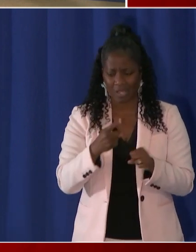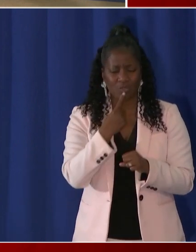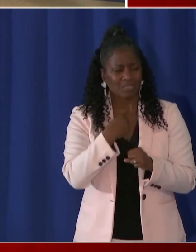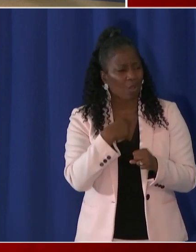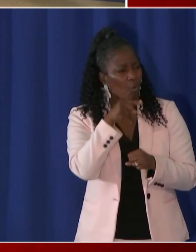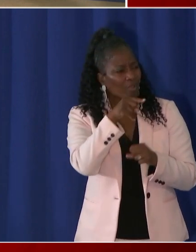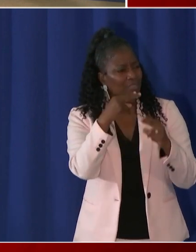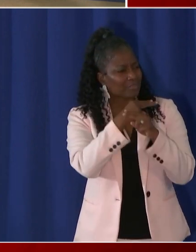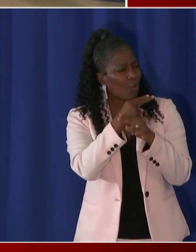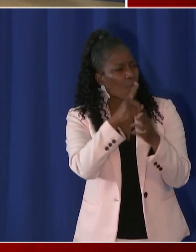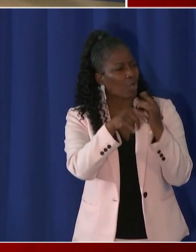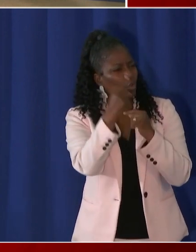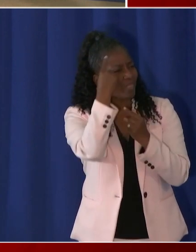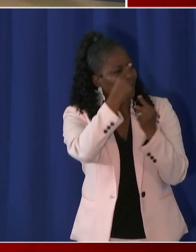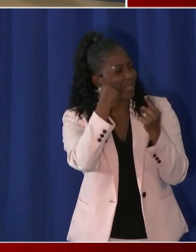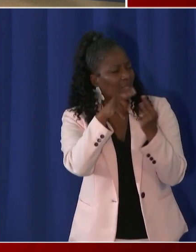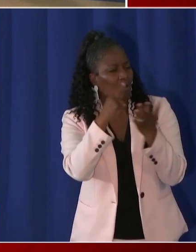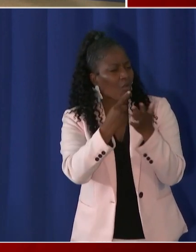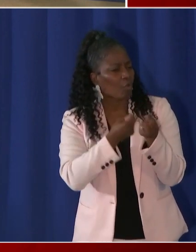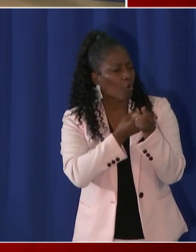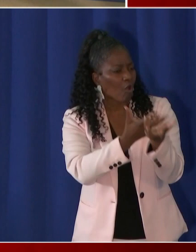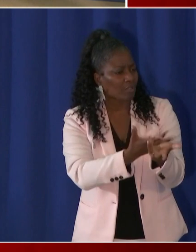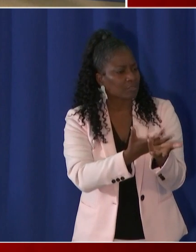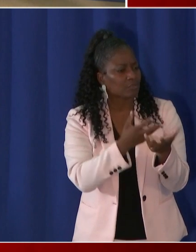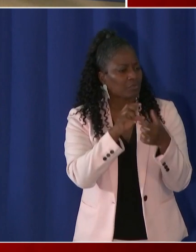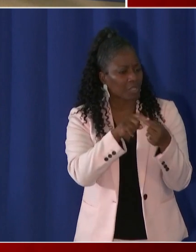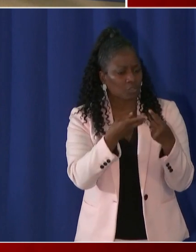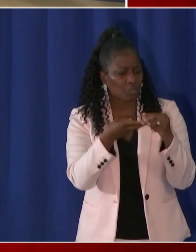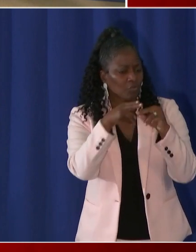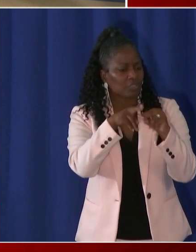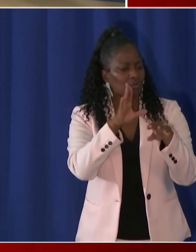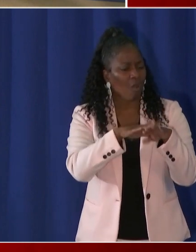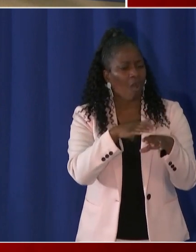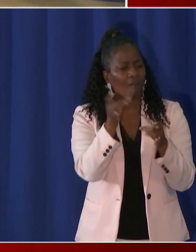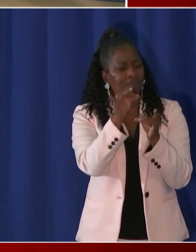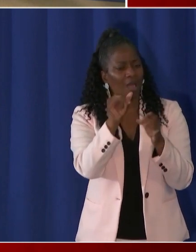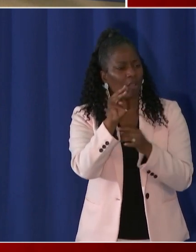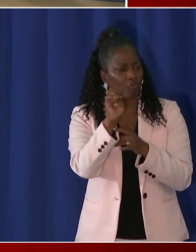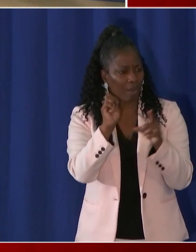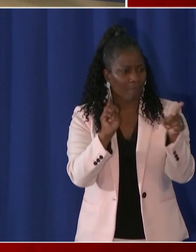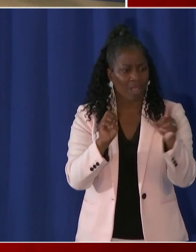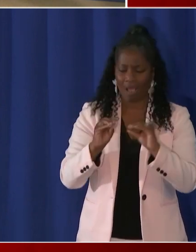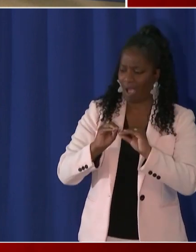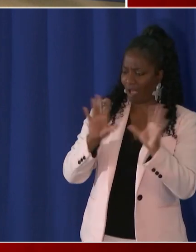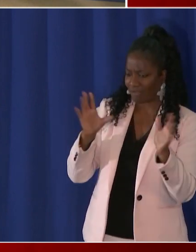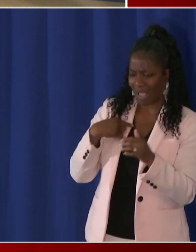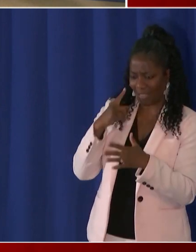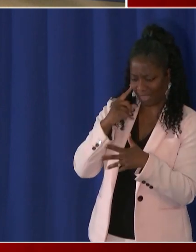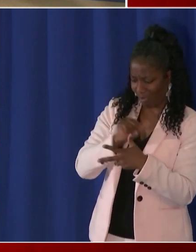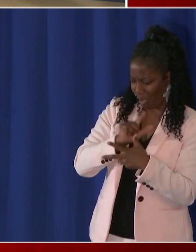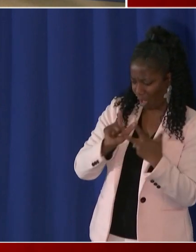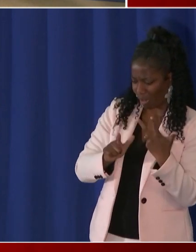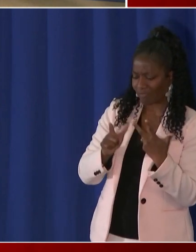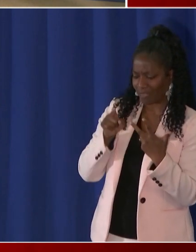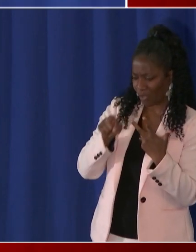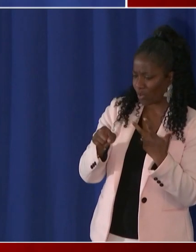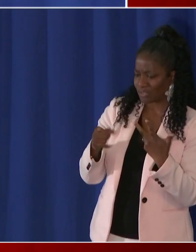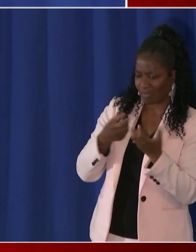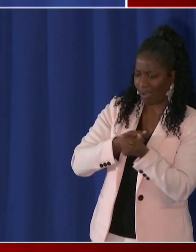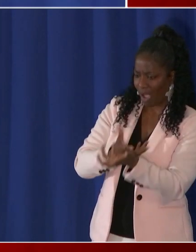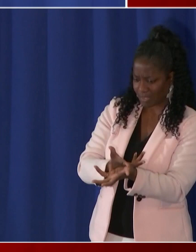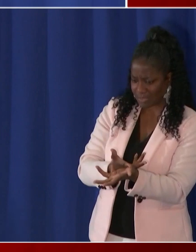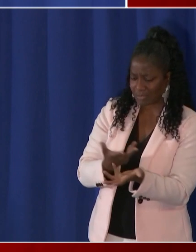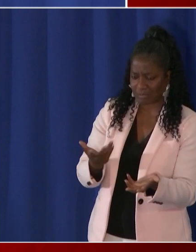on this slide you're thinking? What do you think the causes are of an increase in violent crime? Well, obviously, I think that all of those things are the